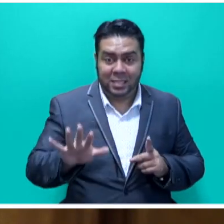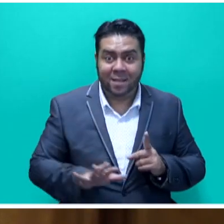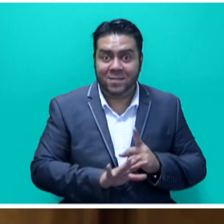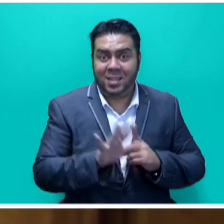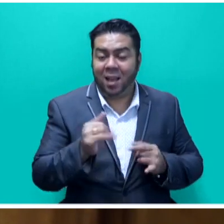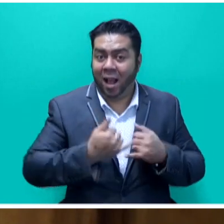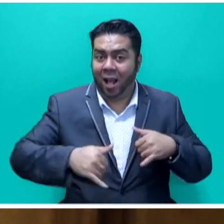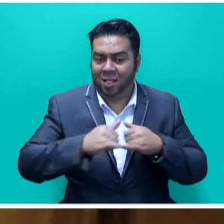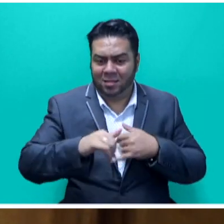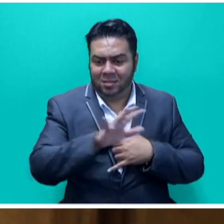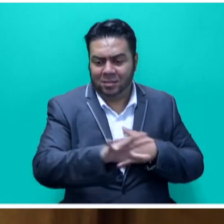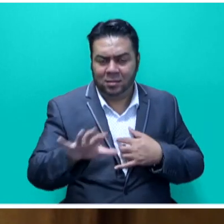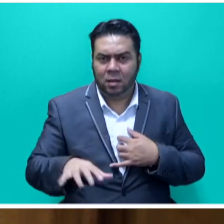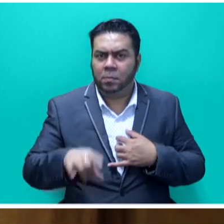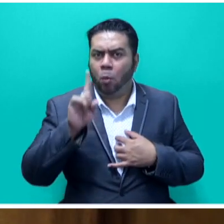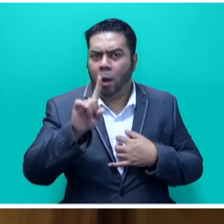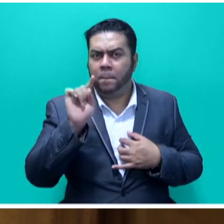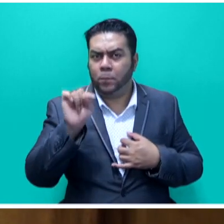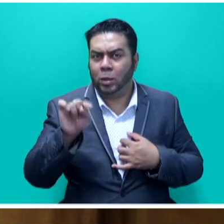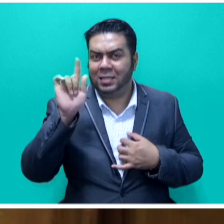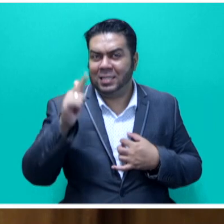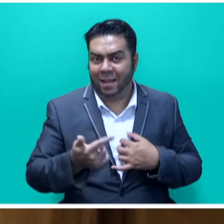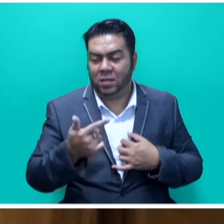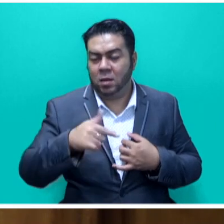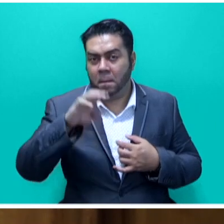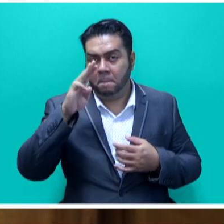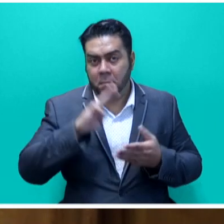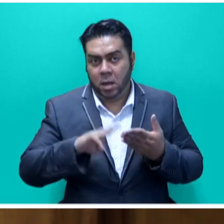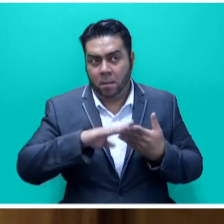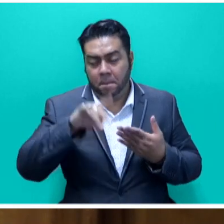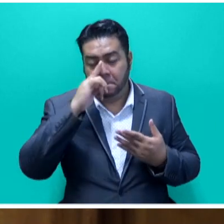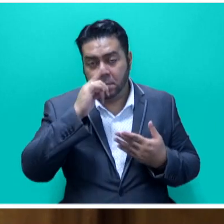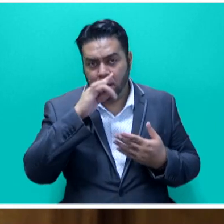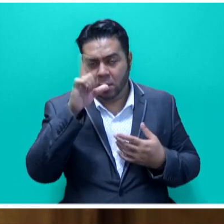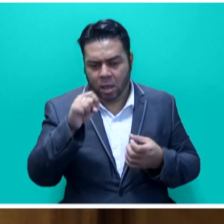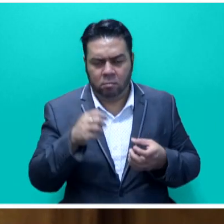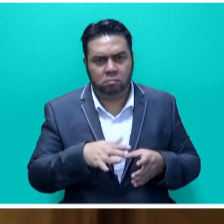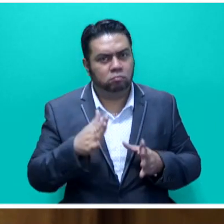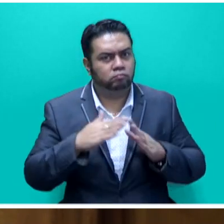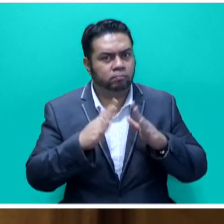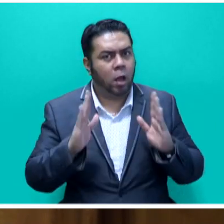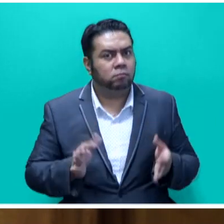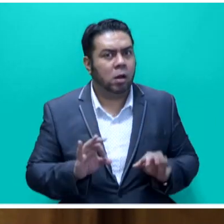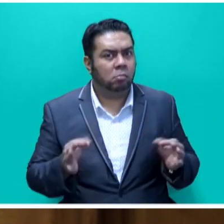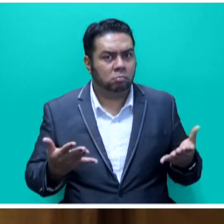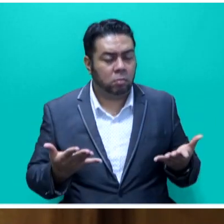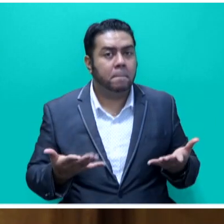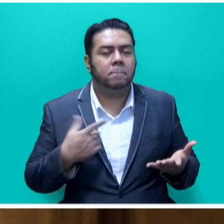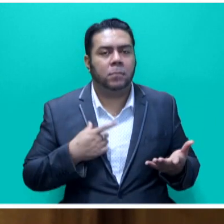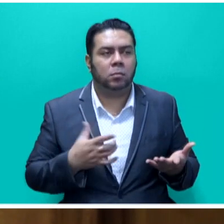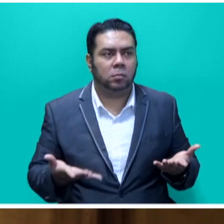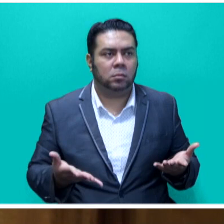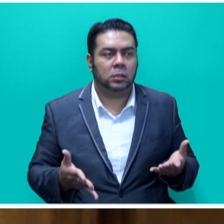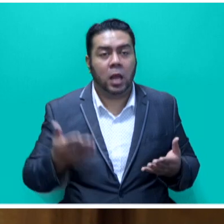10 million people, up to 1.7 million could be displaced due to climate change by 2050. Half of this will